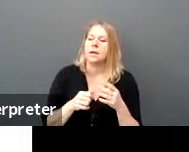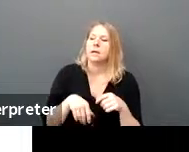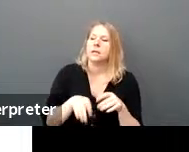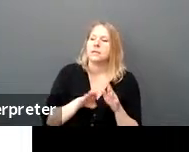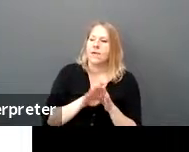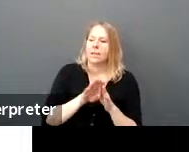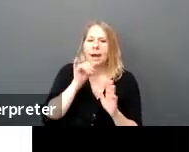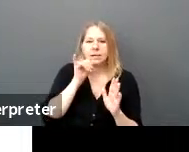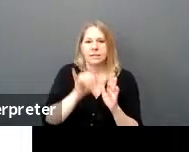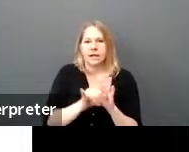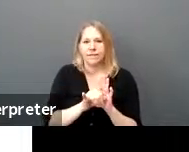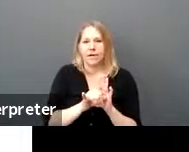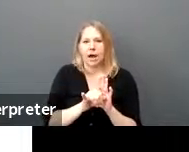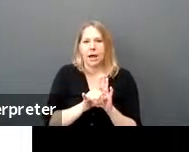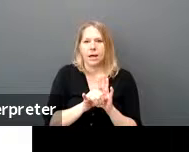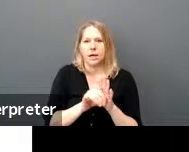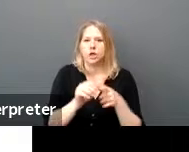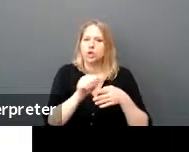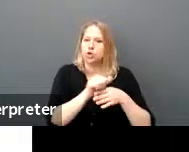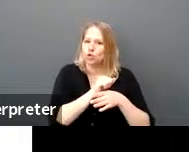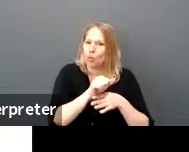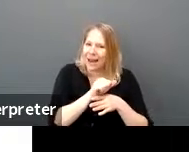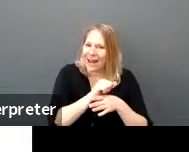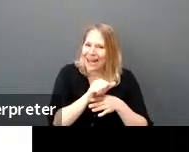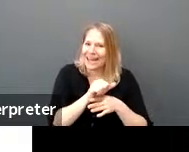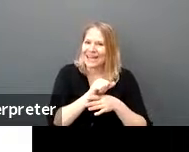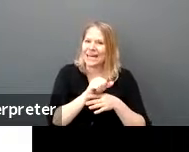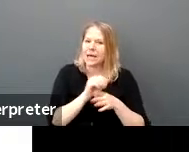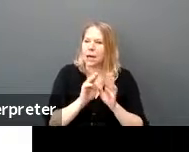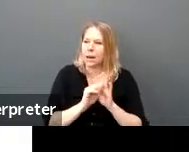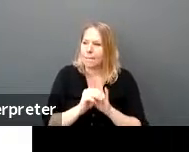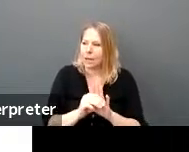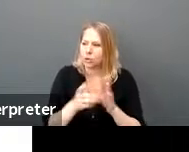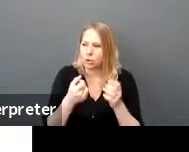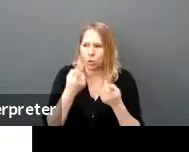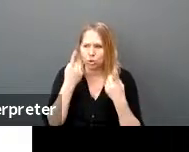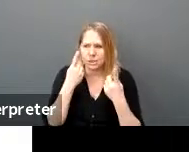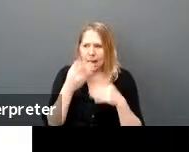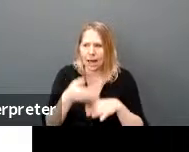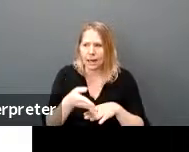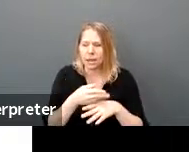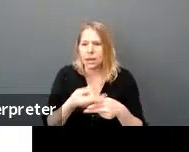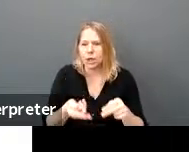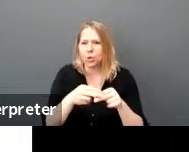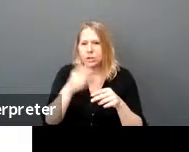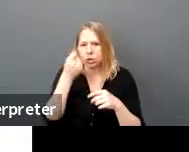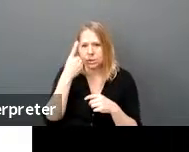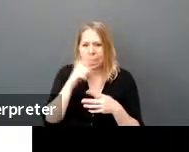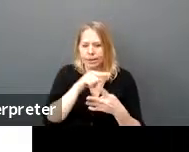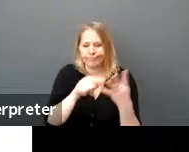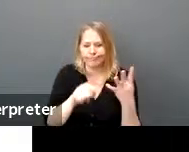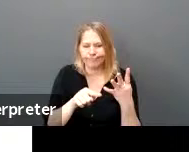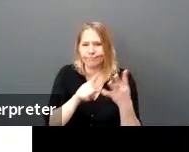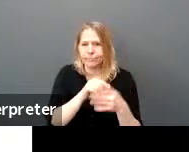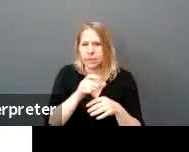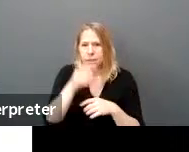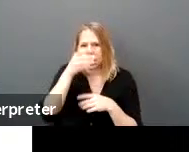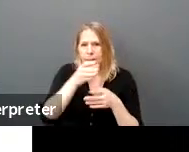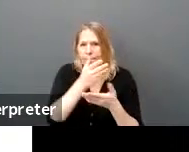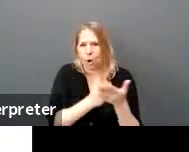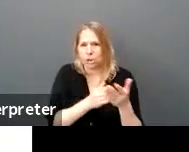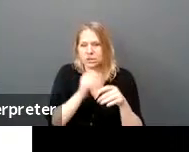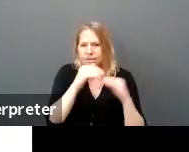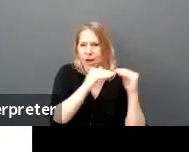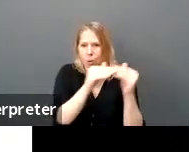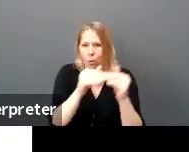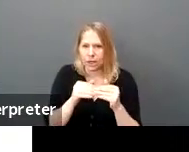develop and identify a series of training modules to increase the understanding the 3 basic components of equity provide